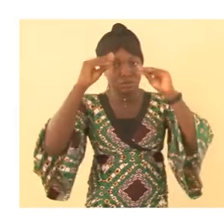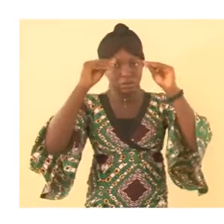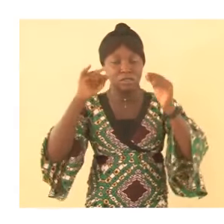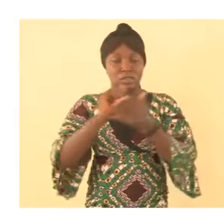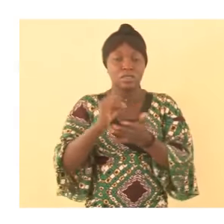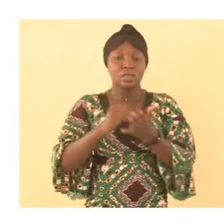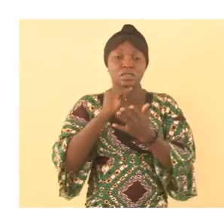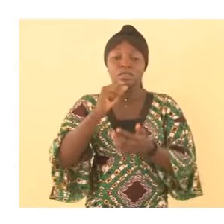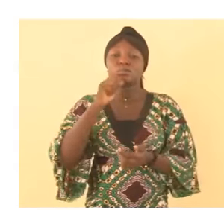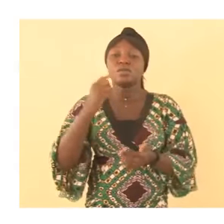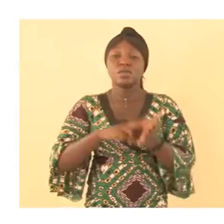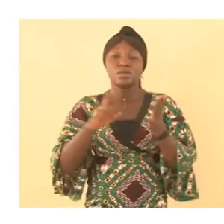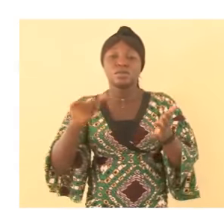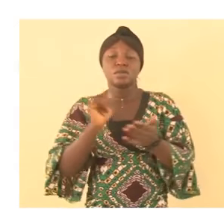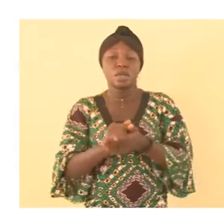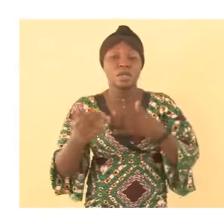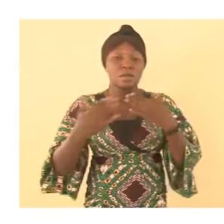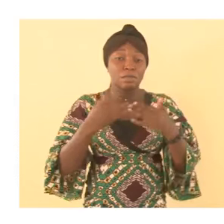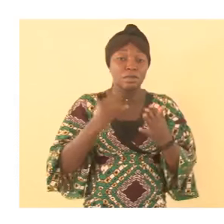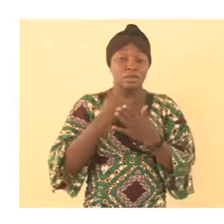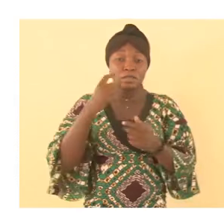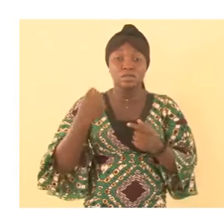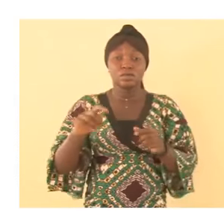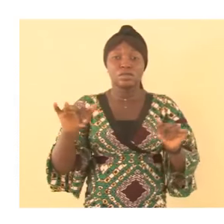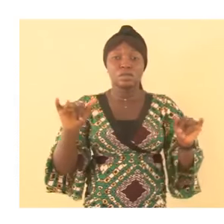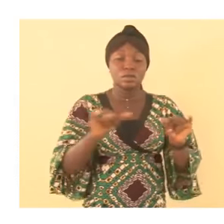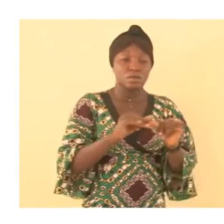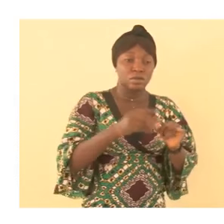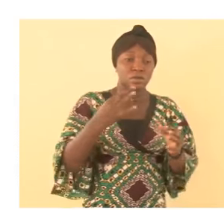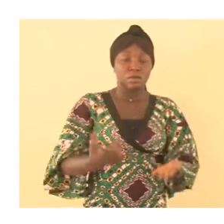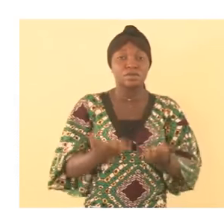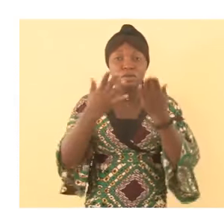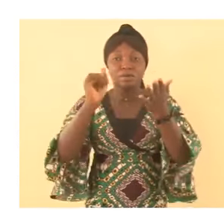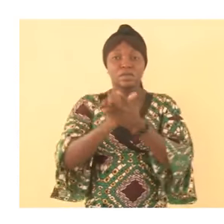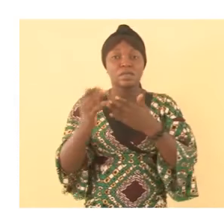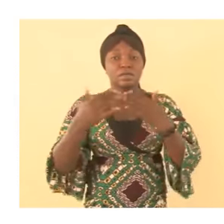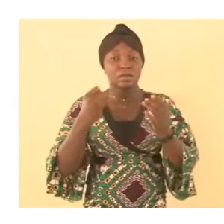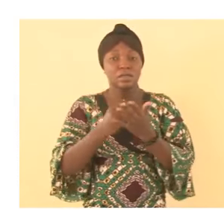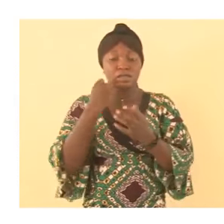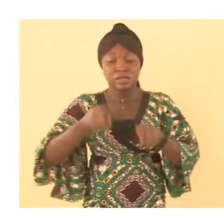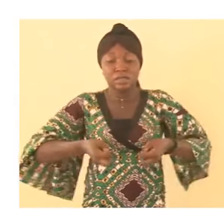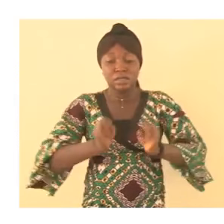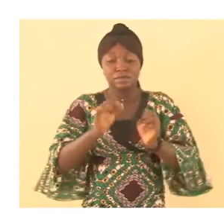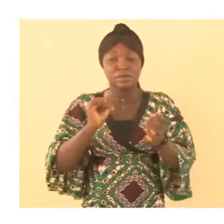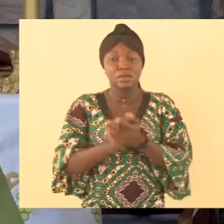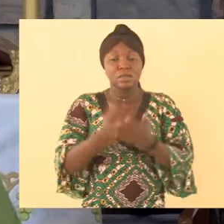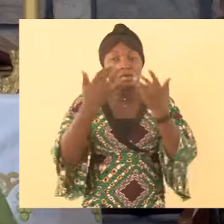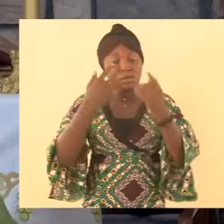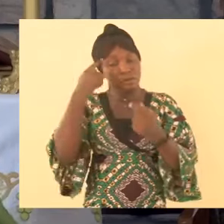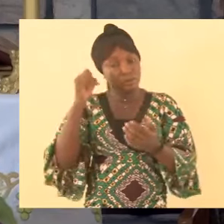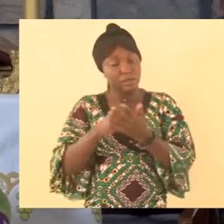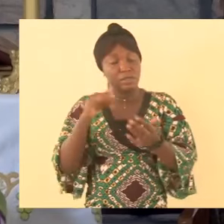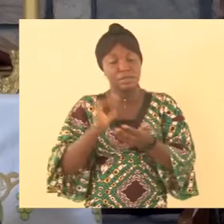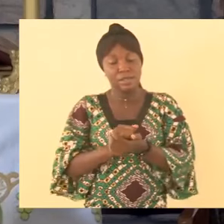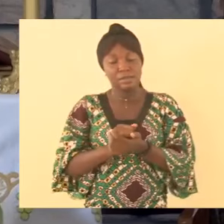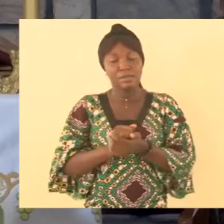is not the result that matters. It is not the size of the offering that matters. It is the effort that went into it